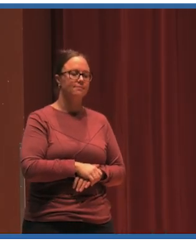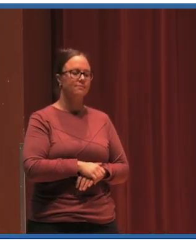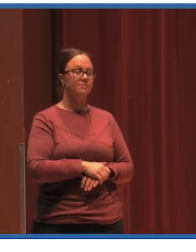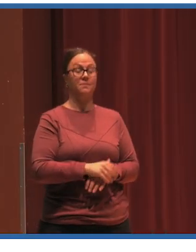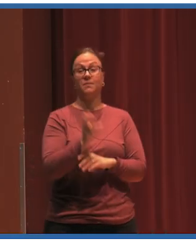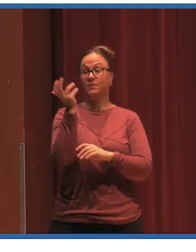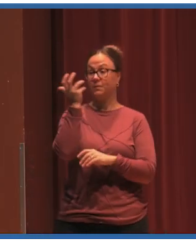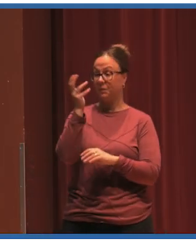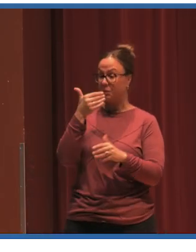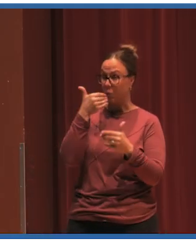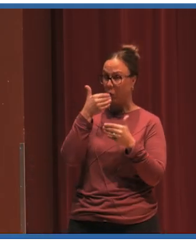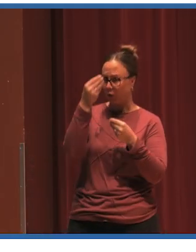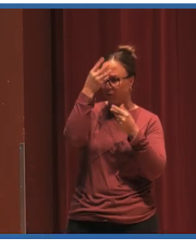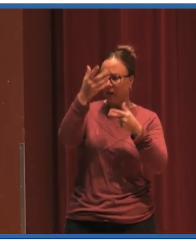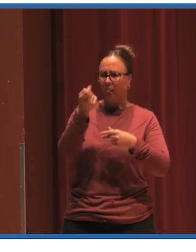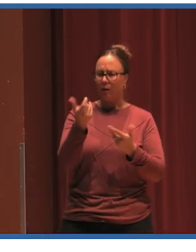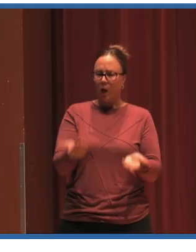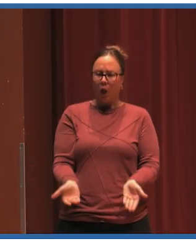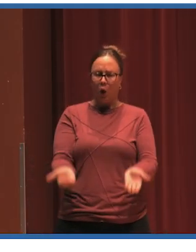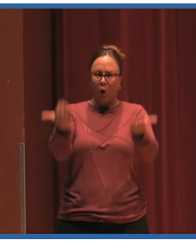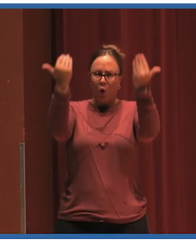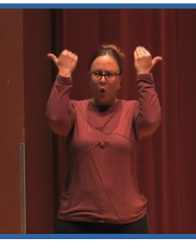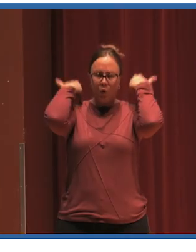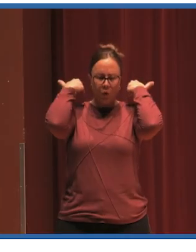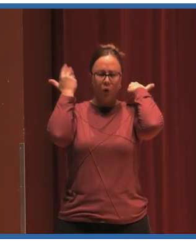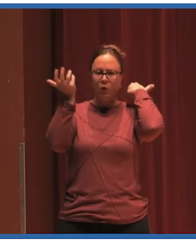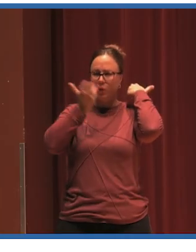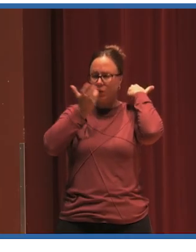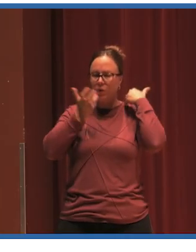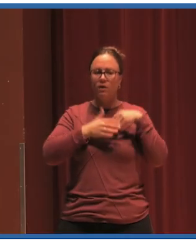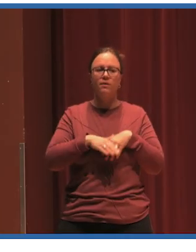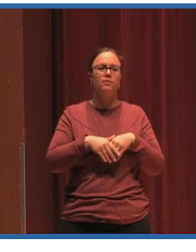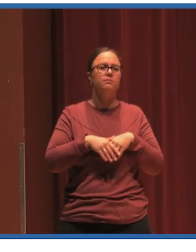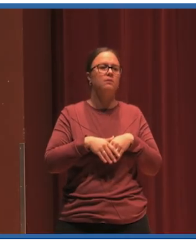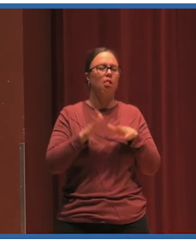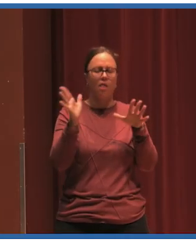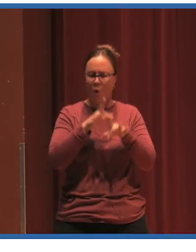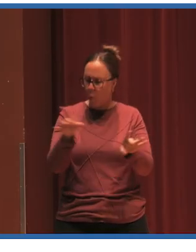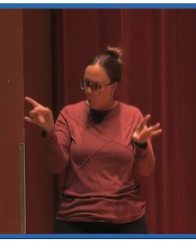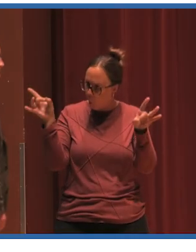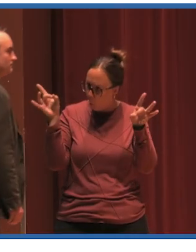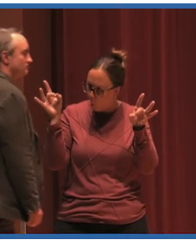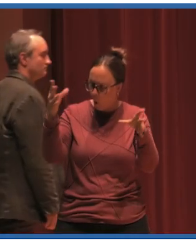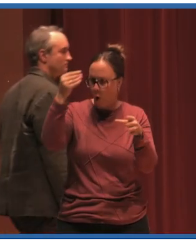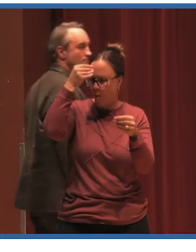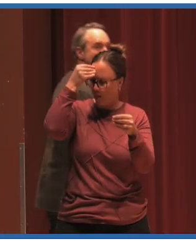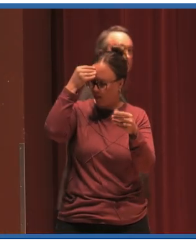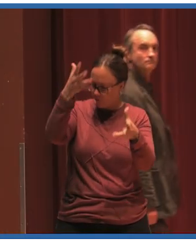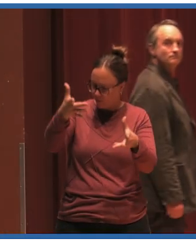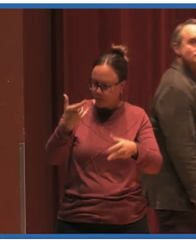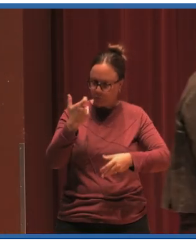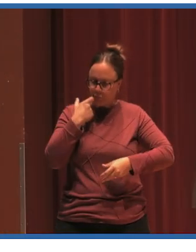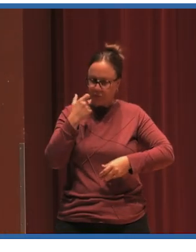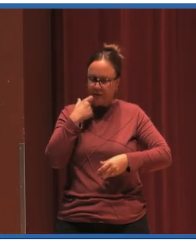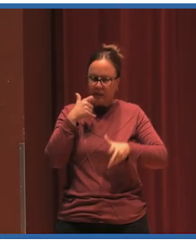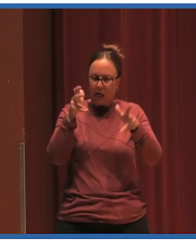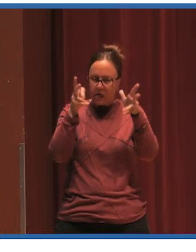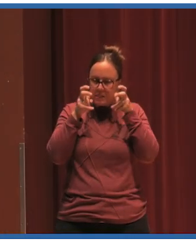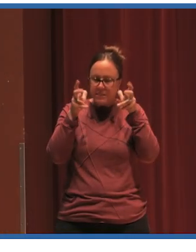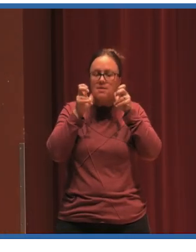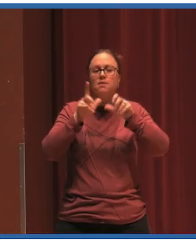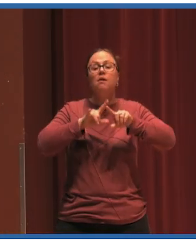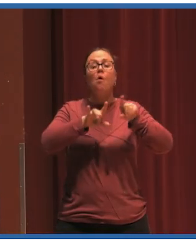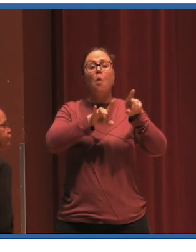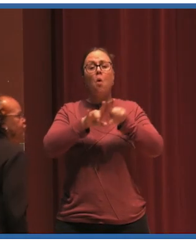Wow, that was really good. It's a little overwhelming, right? There's a lot of horrible information we just digested, but also a